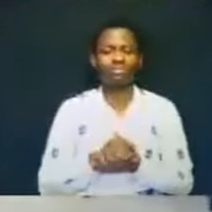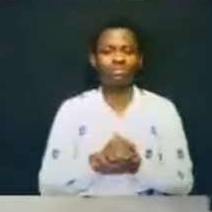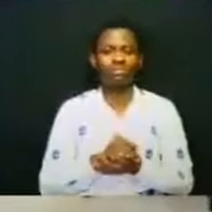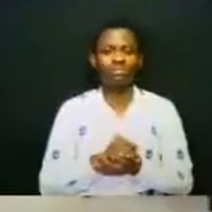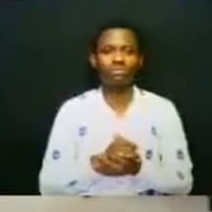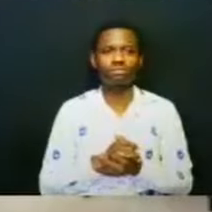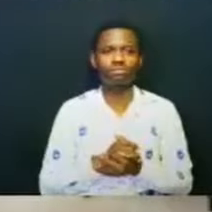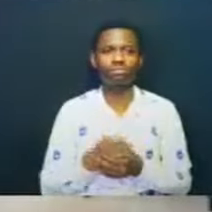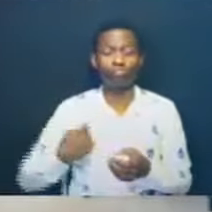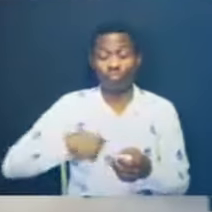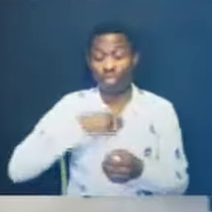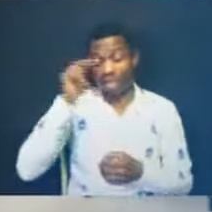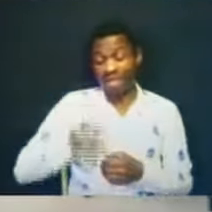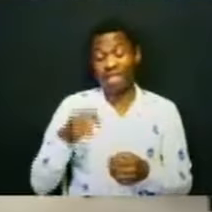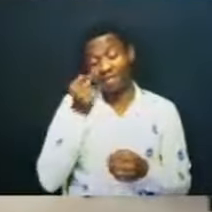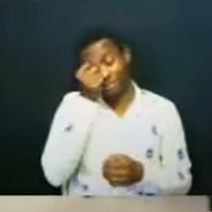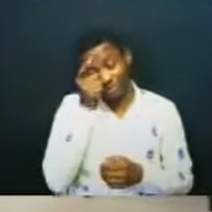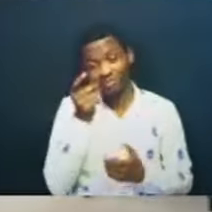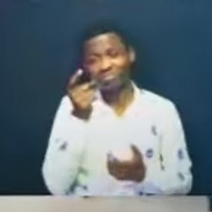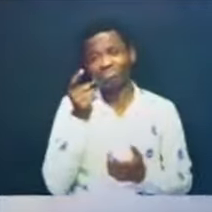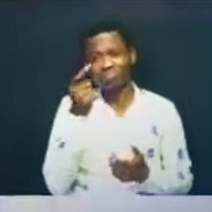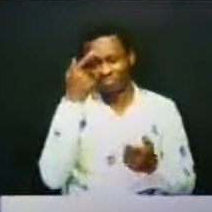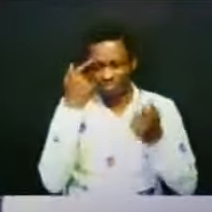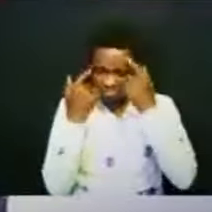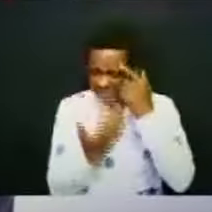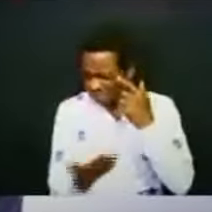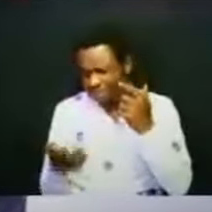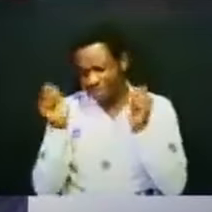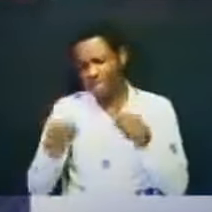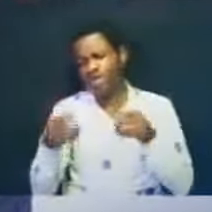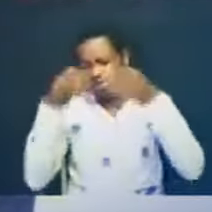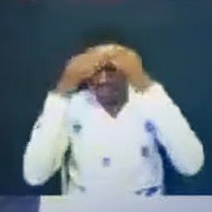We need to understand this because they can cause